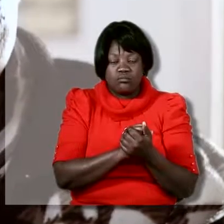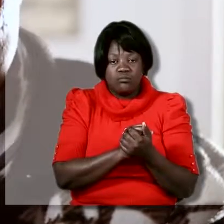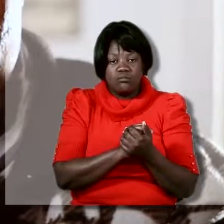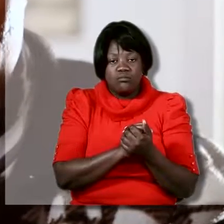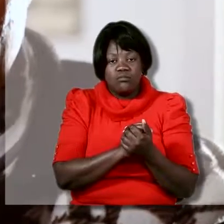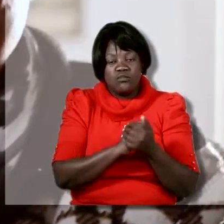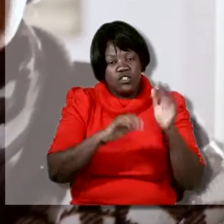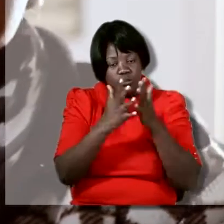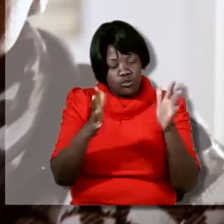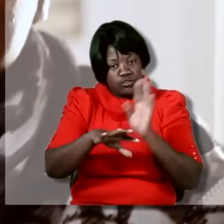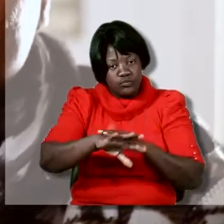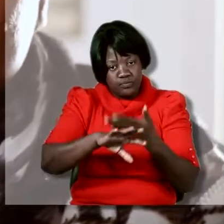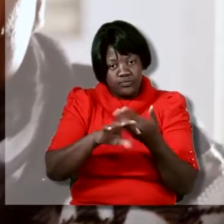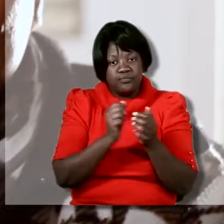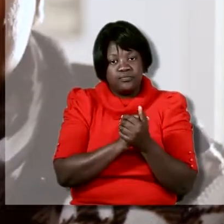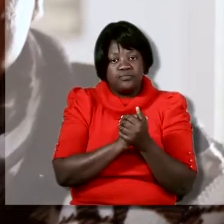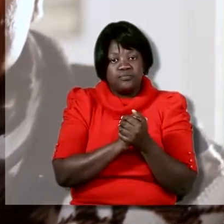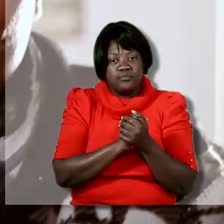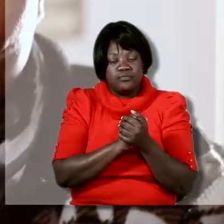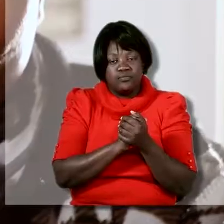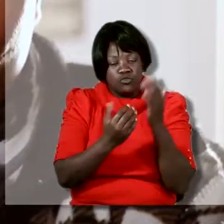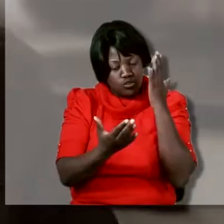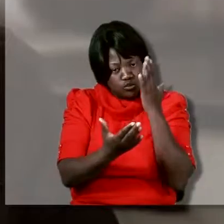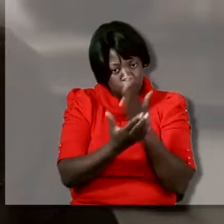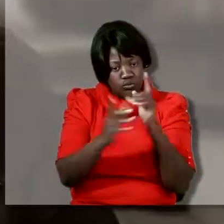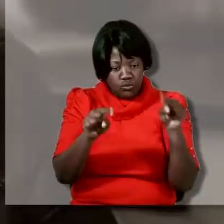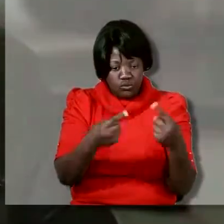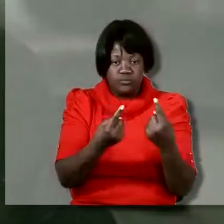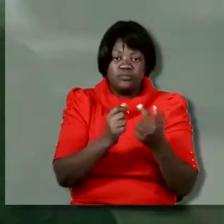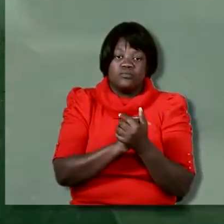general truths where present tense is used.